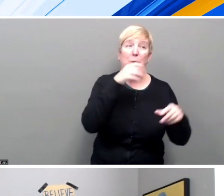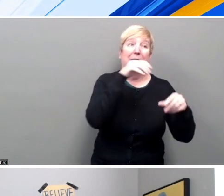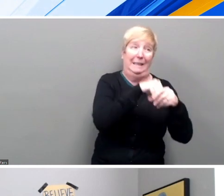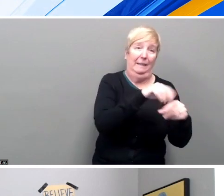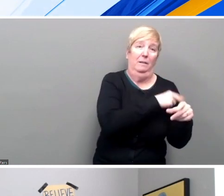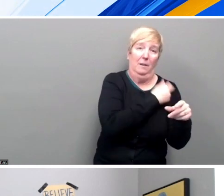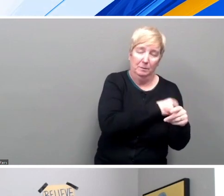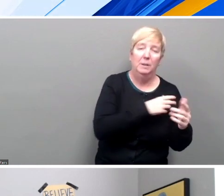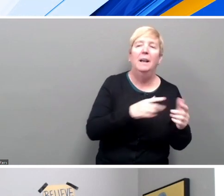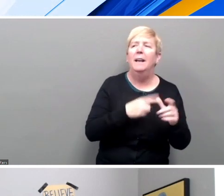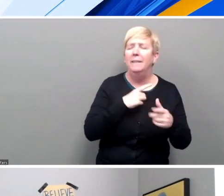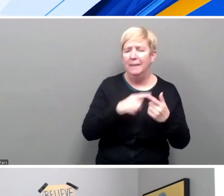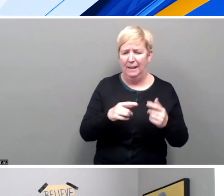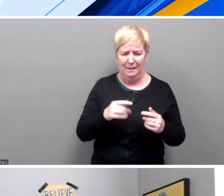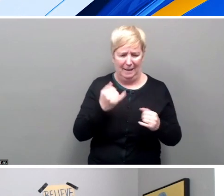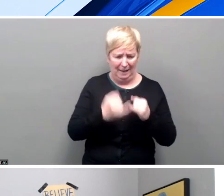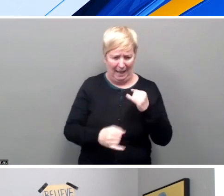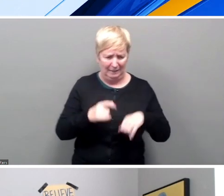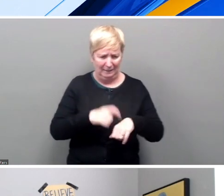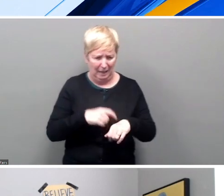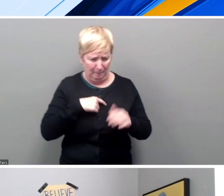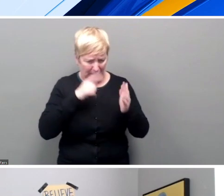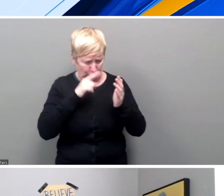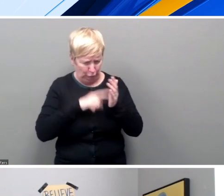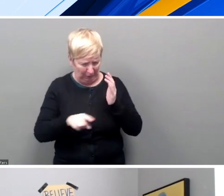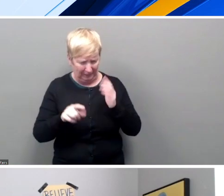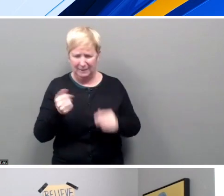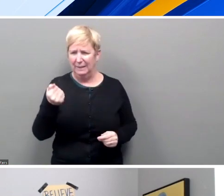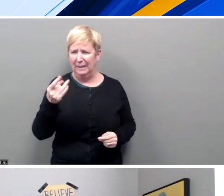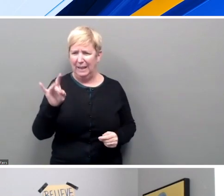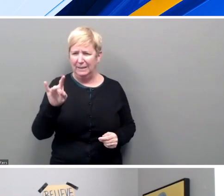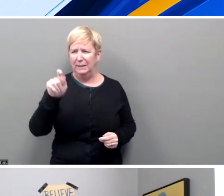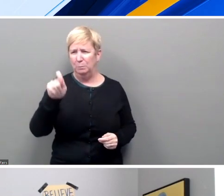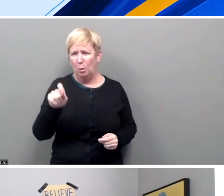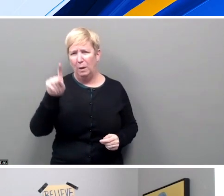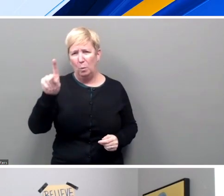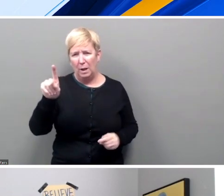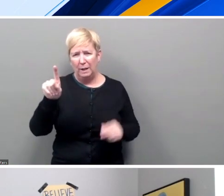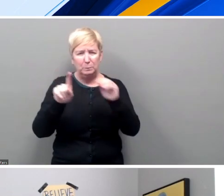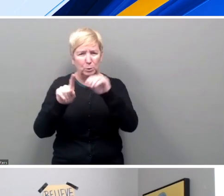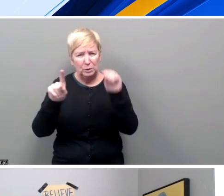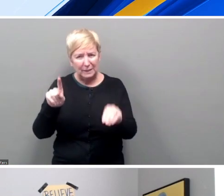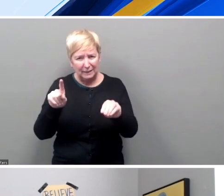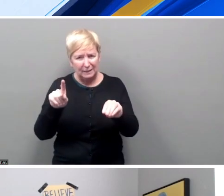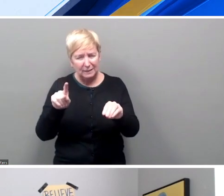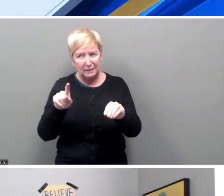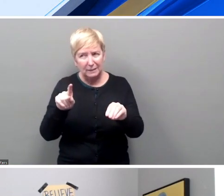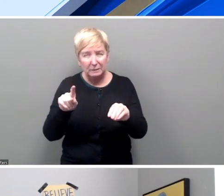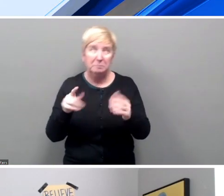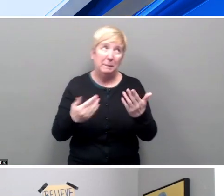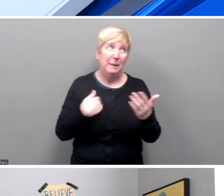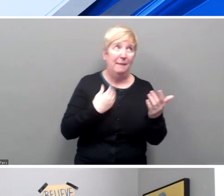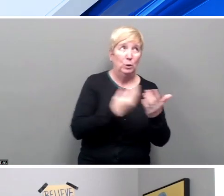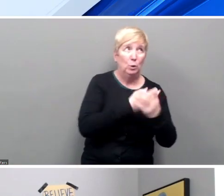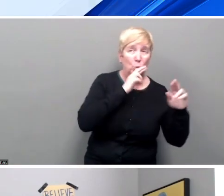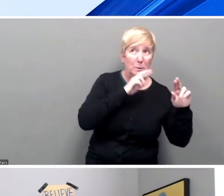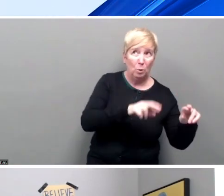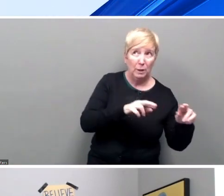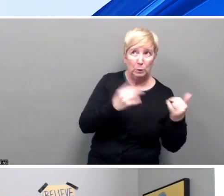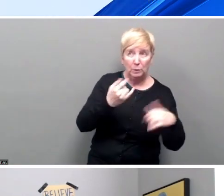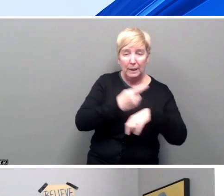look at the reports last night. Sorry, Christine. It was 18.1%. So there's a new report out probably today, but it is declining.